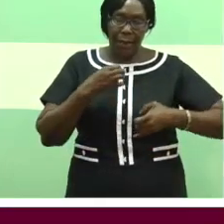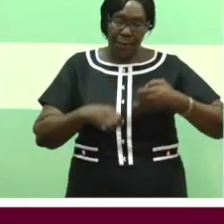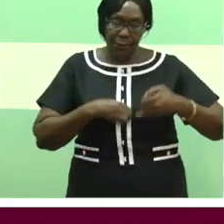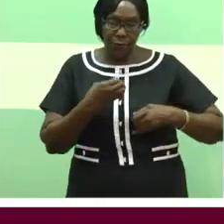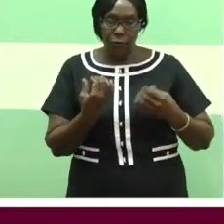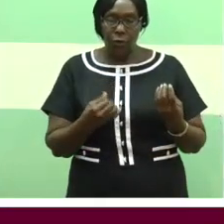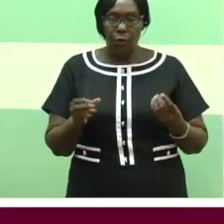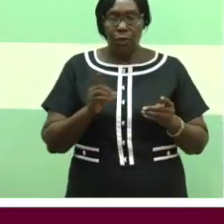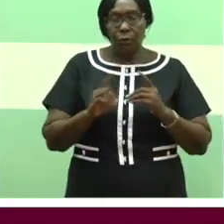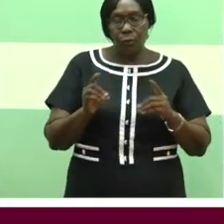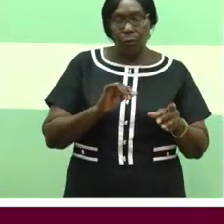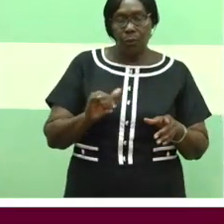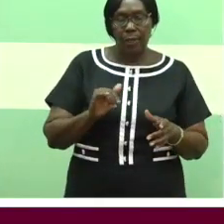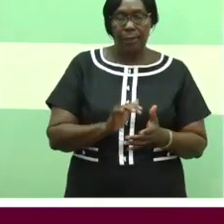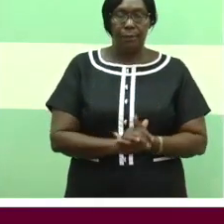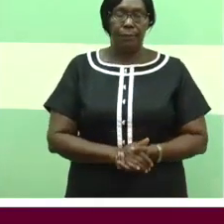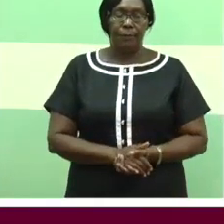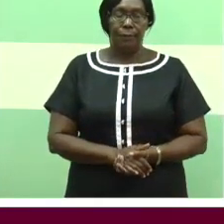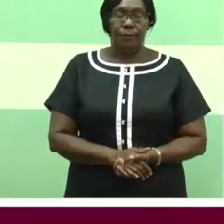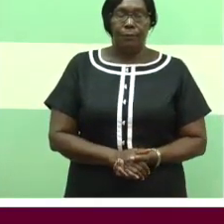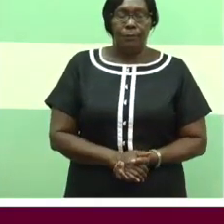doing.